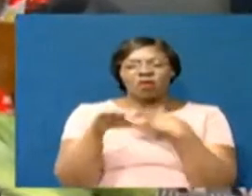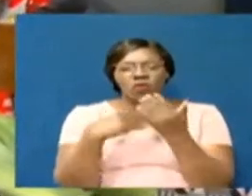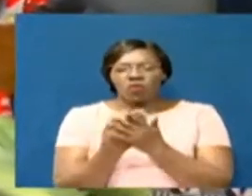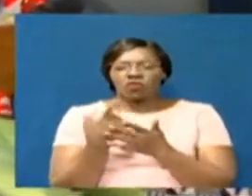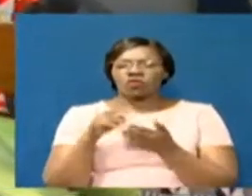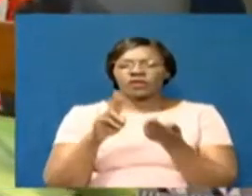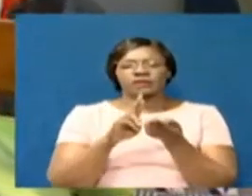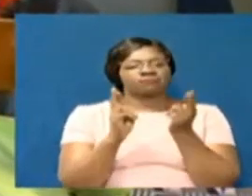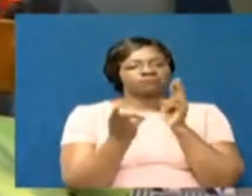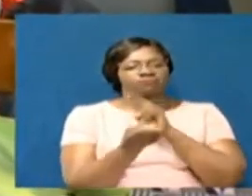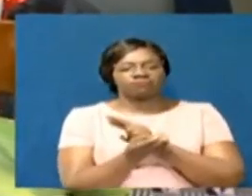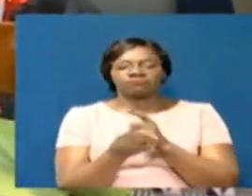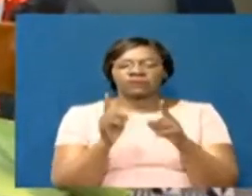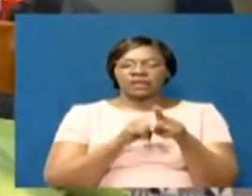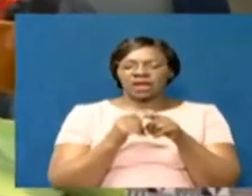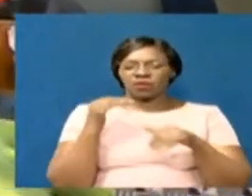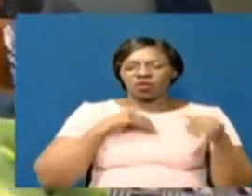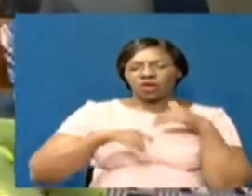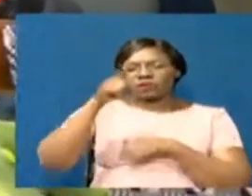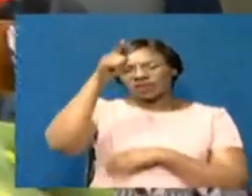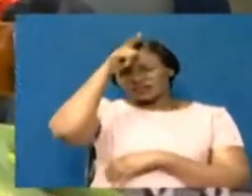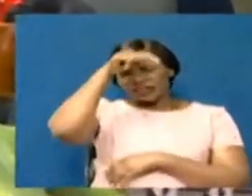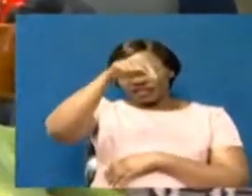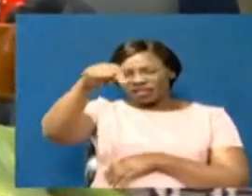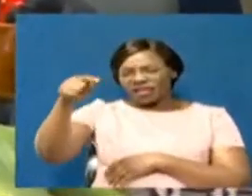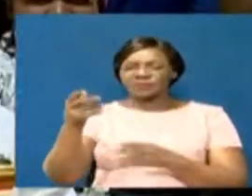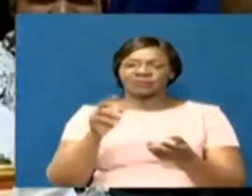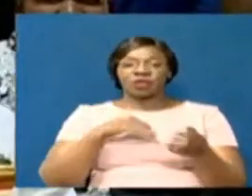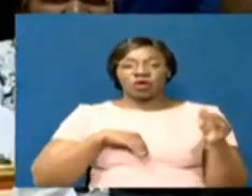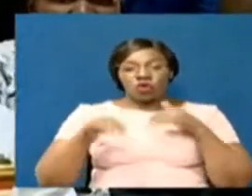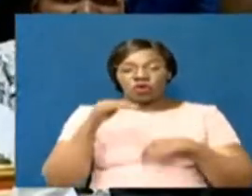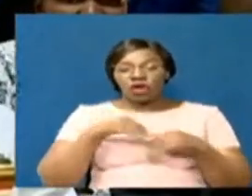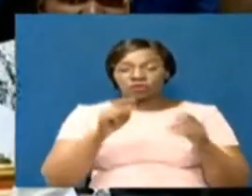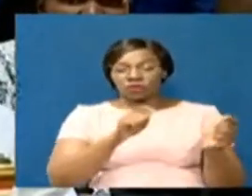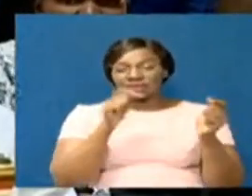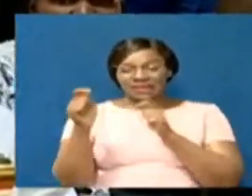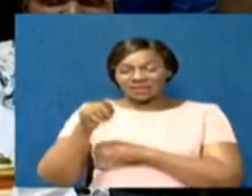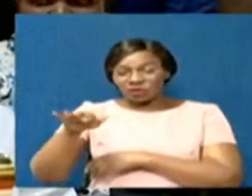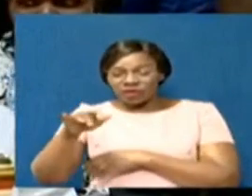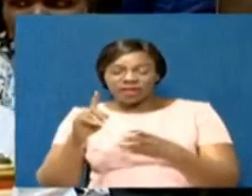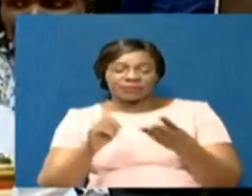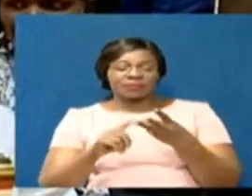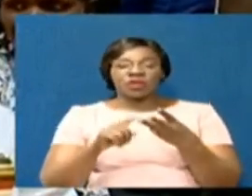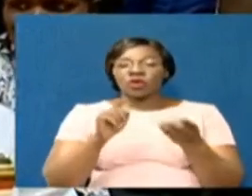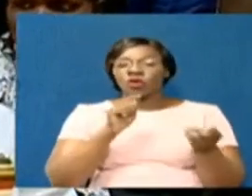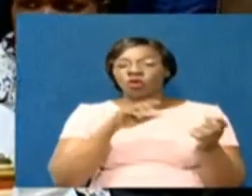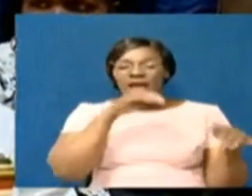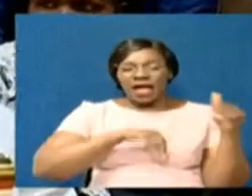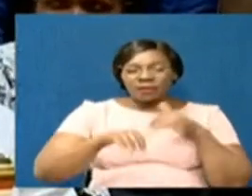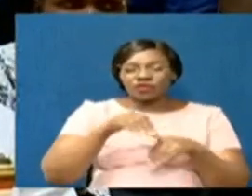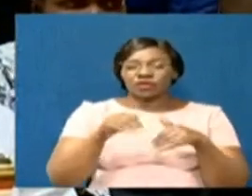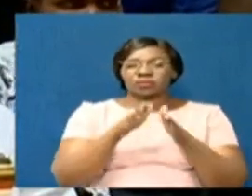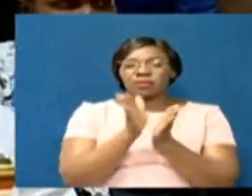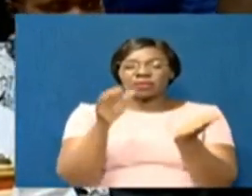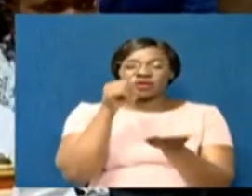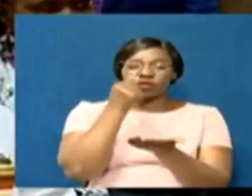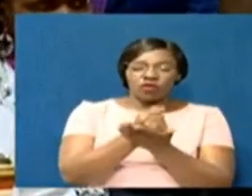King of all glory, on the corruption in our villages, corruption in our transport sector, corruption in our public office,